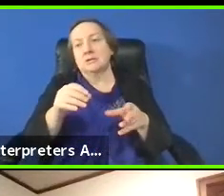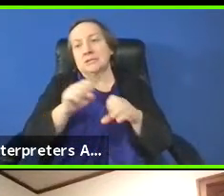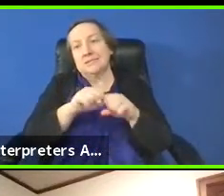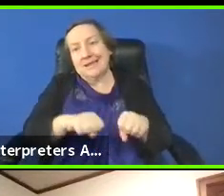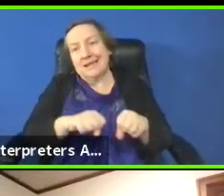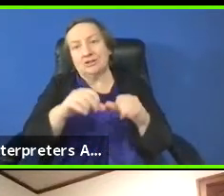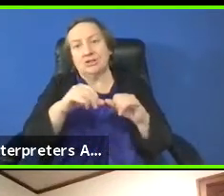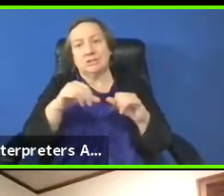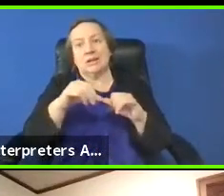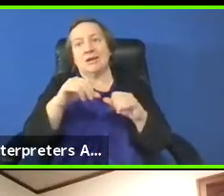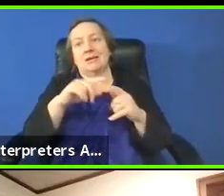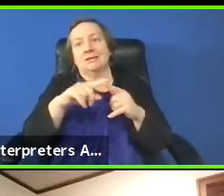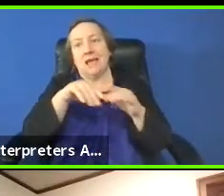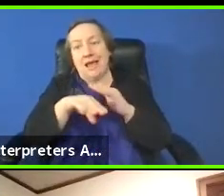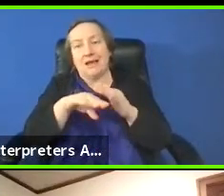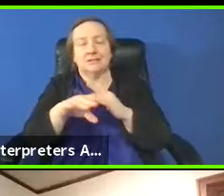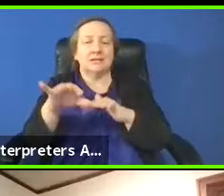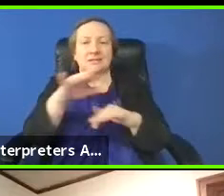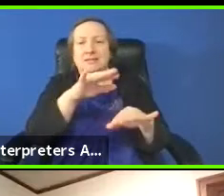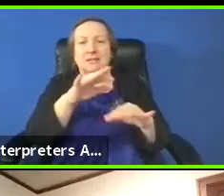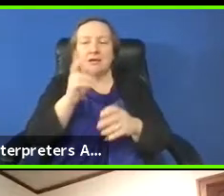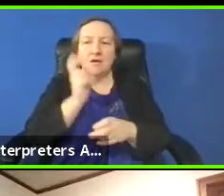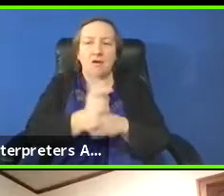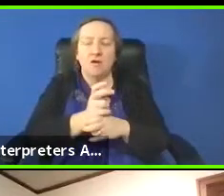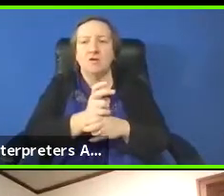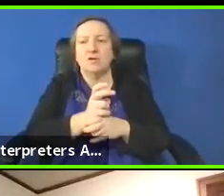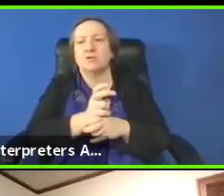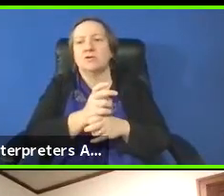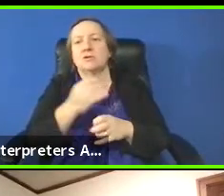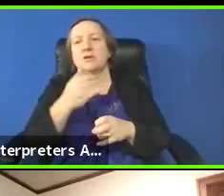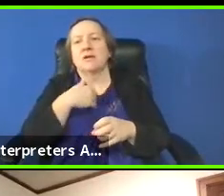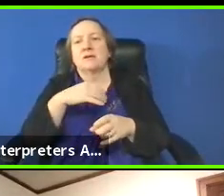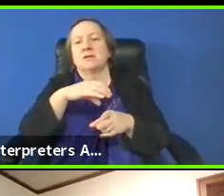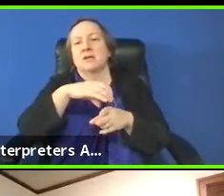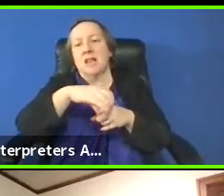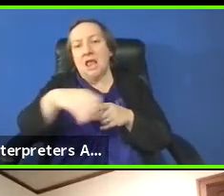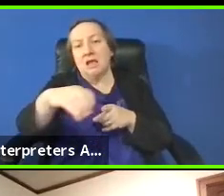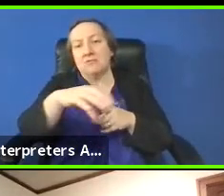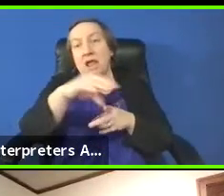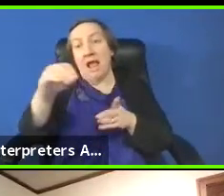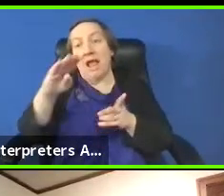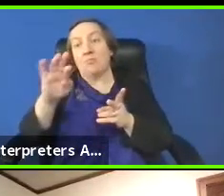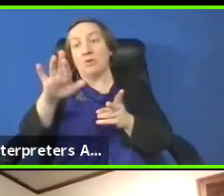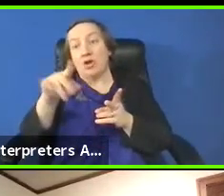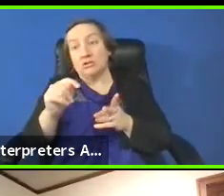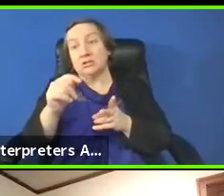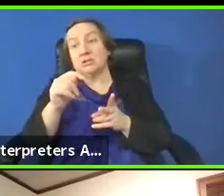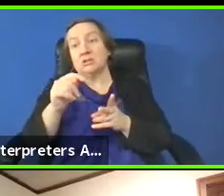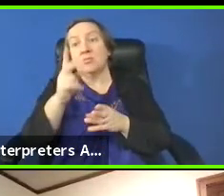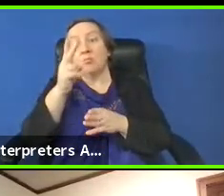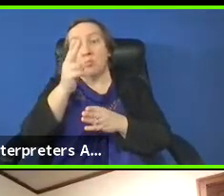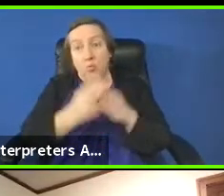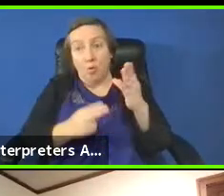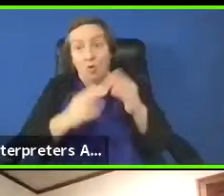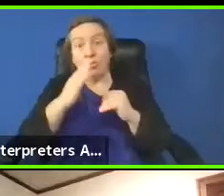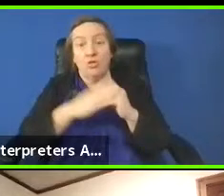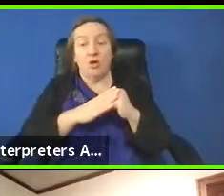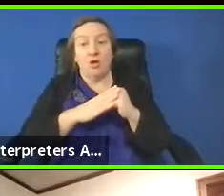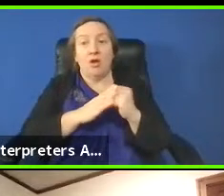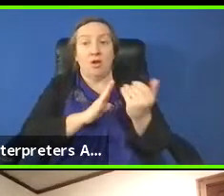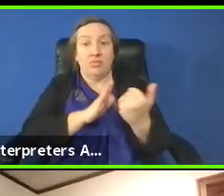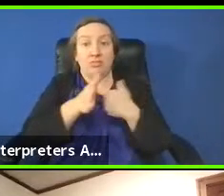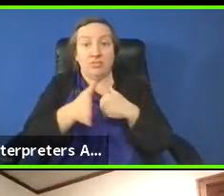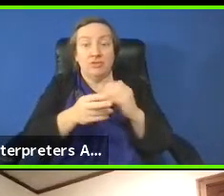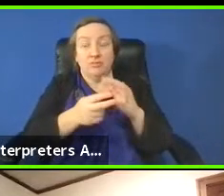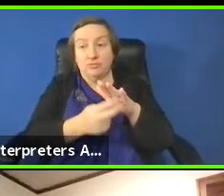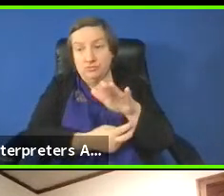and just access, it's really hard to be having a light rail and a BRT that are operating across the alignment.